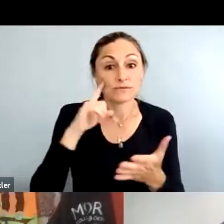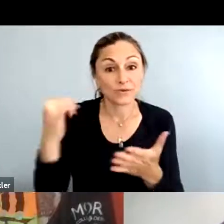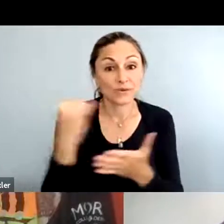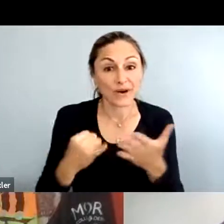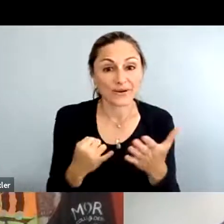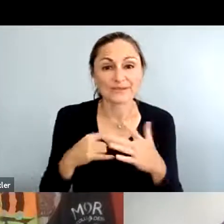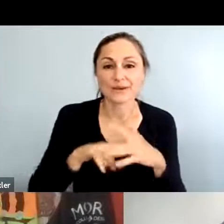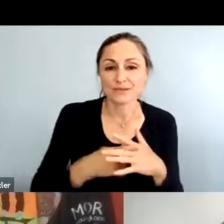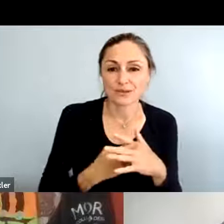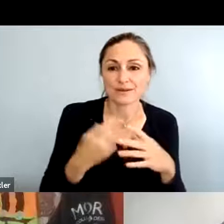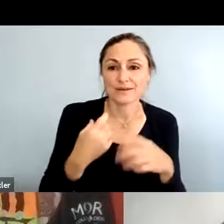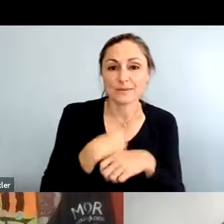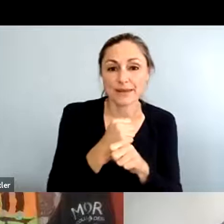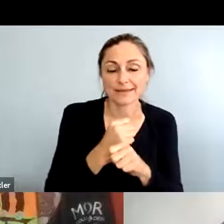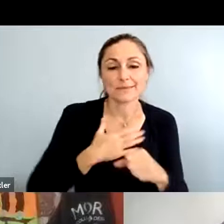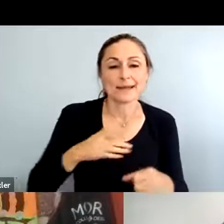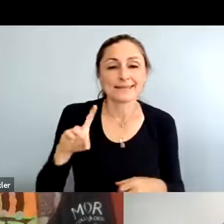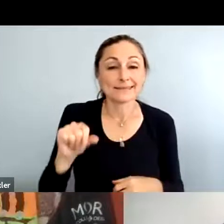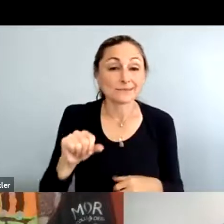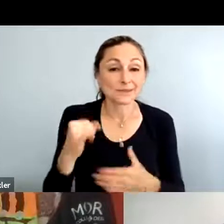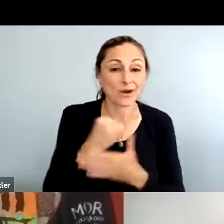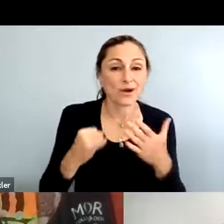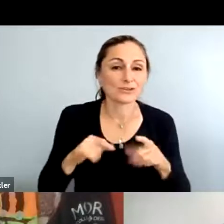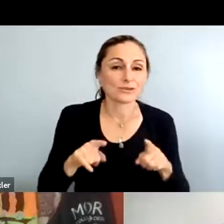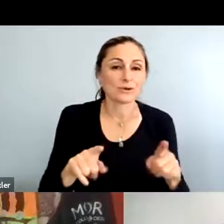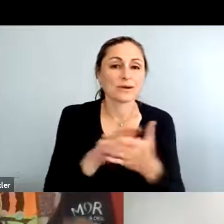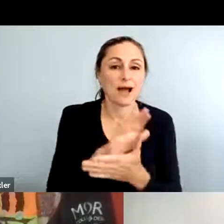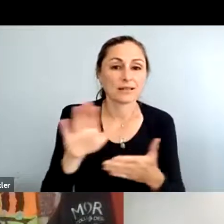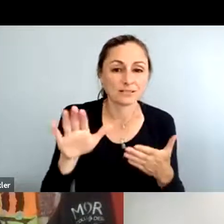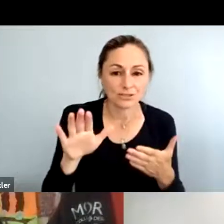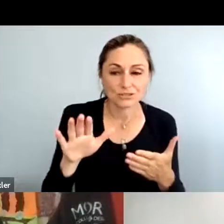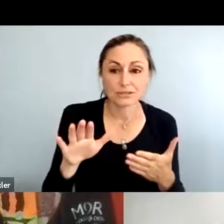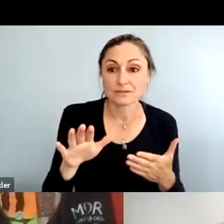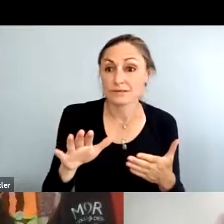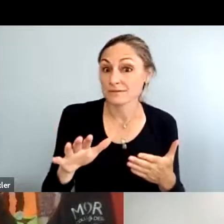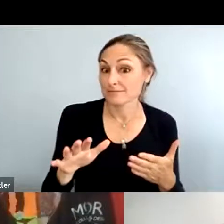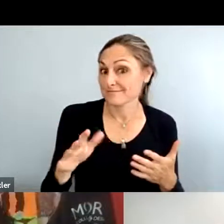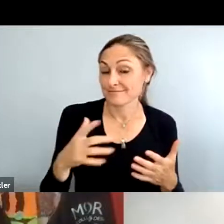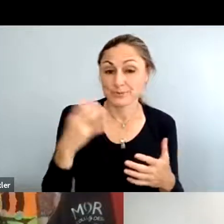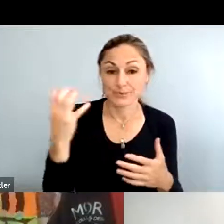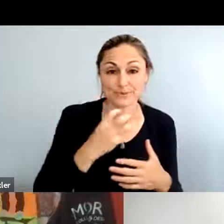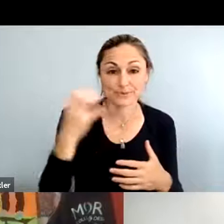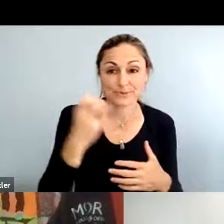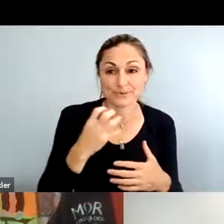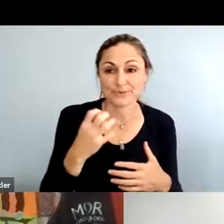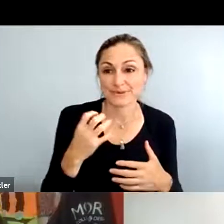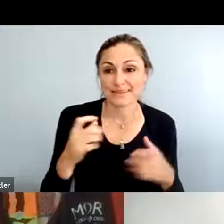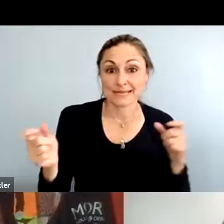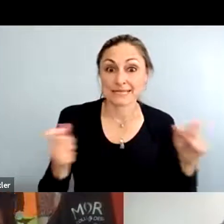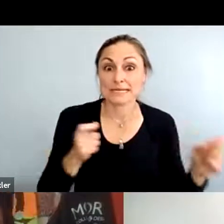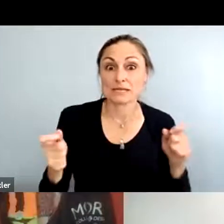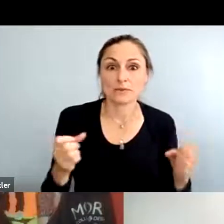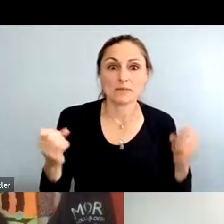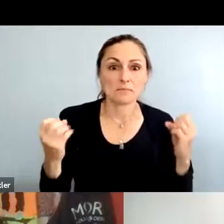I started making my disability art in college, and that was a whirlwind, dealing with a lot of